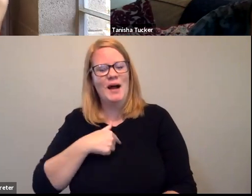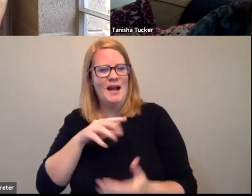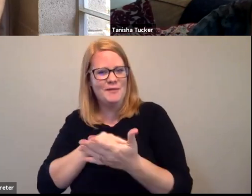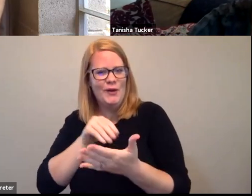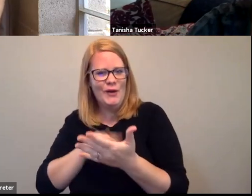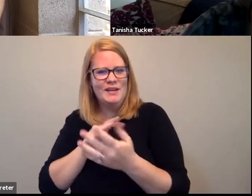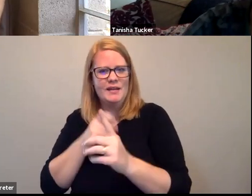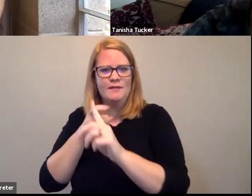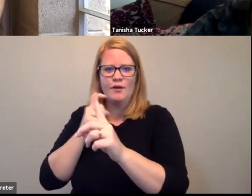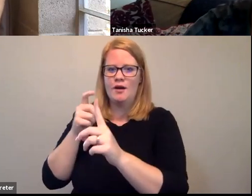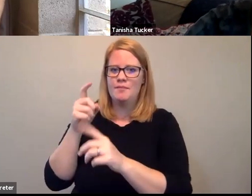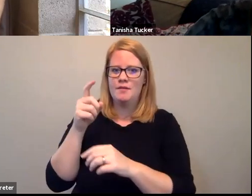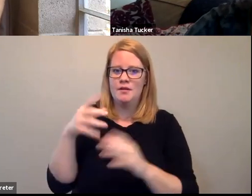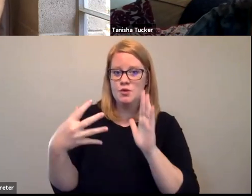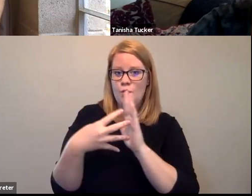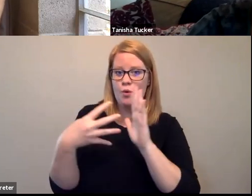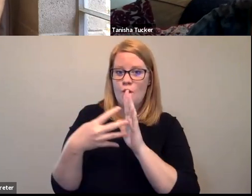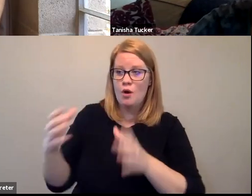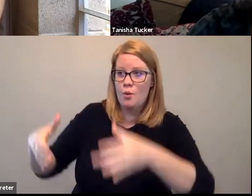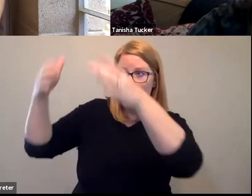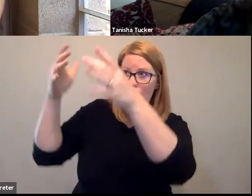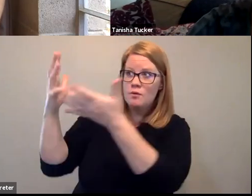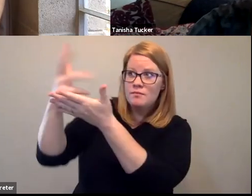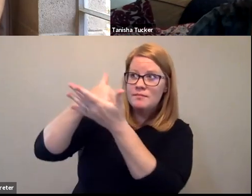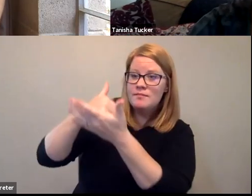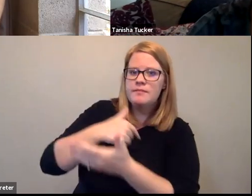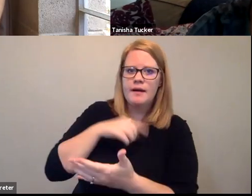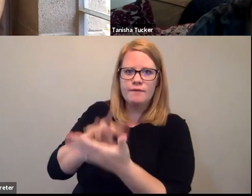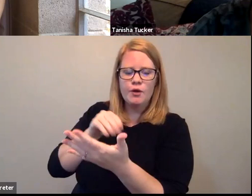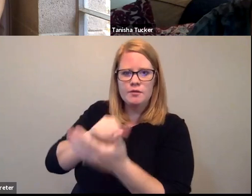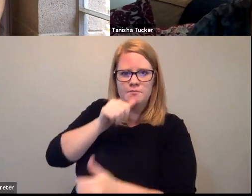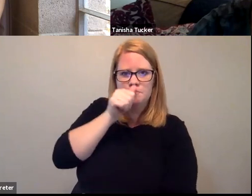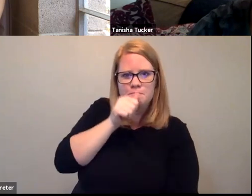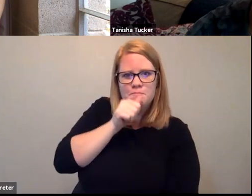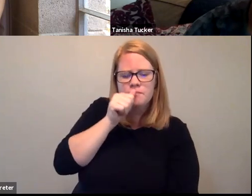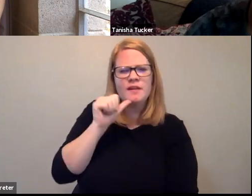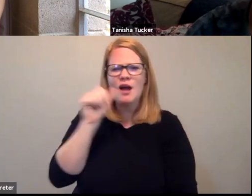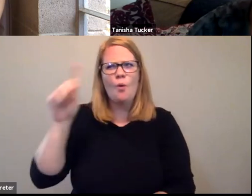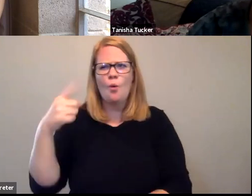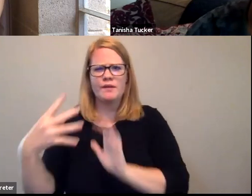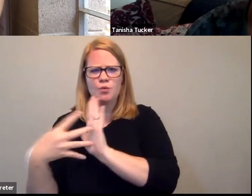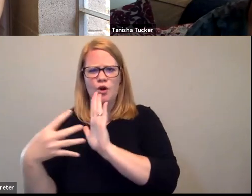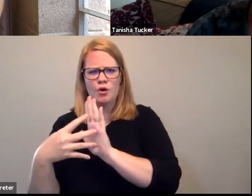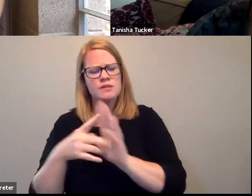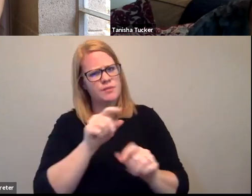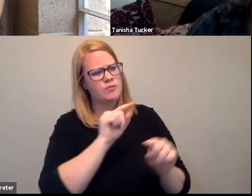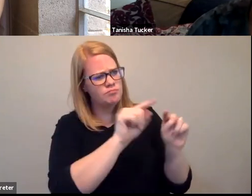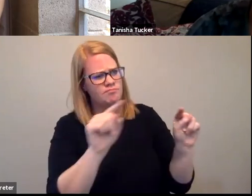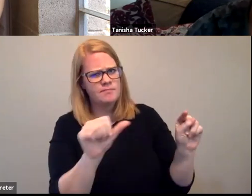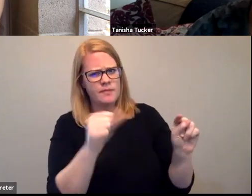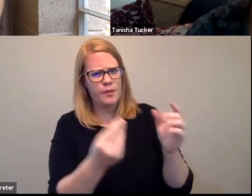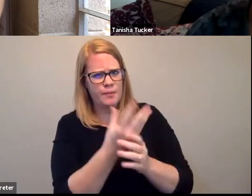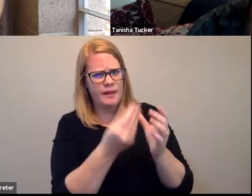and also just in the desert and being near not only the saguaros but the other plants. Also, another